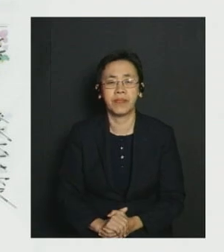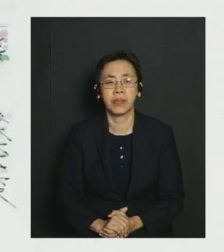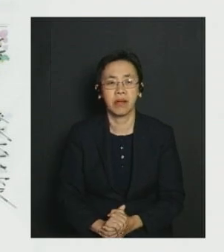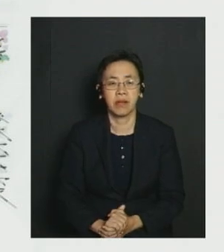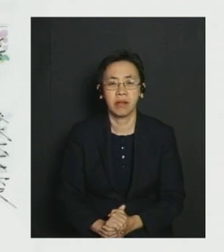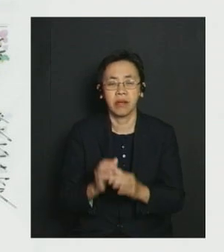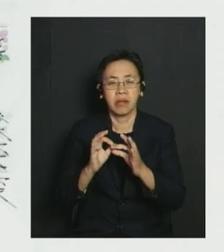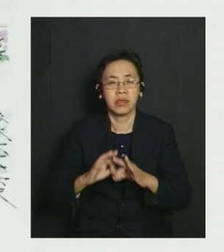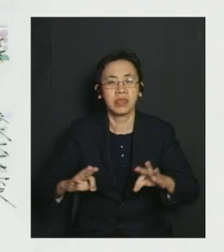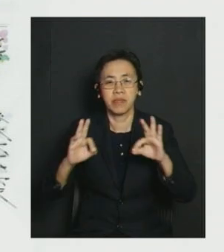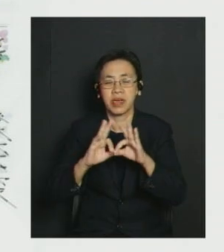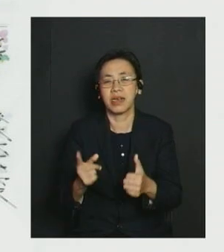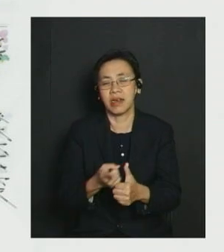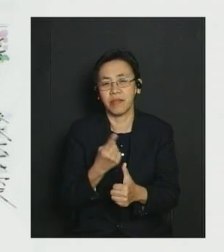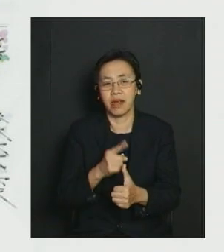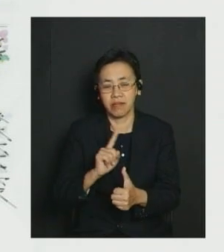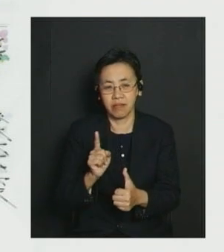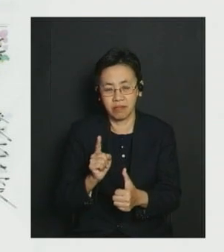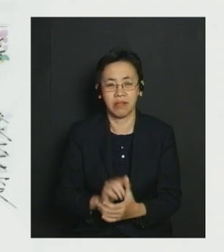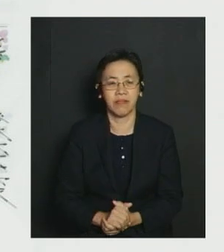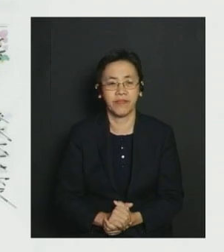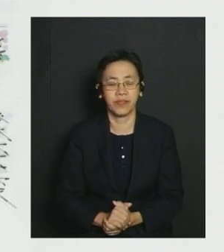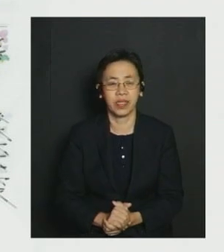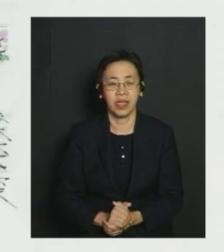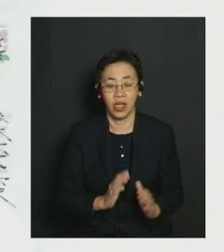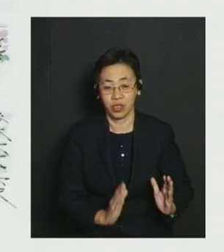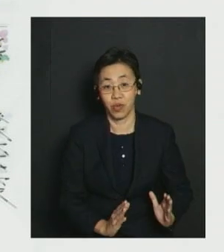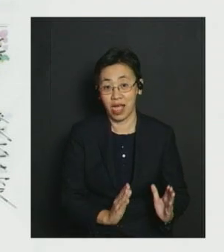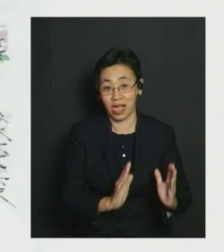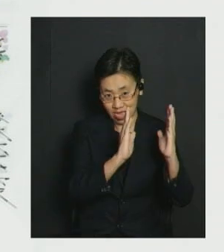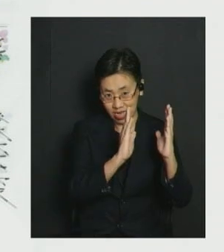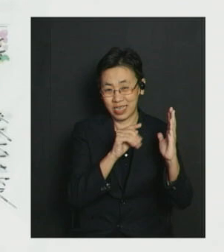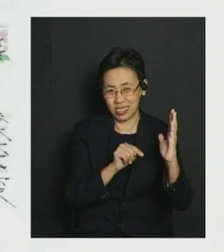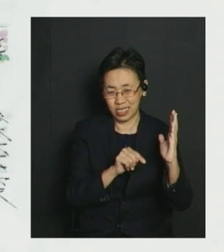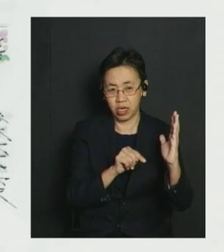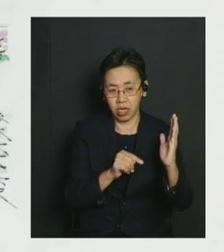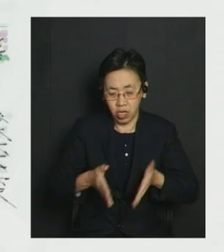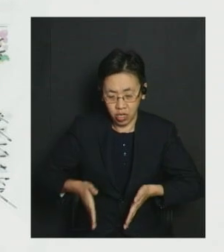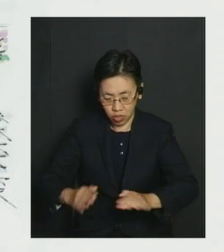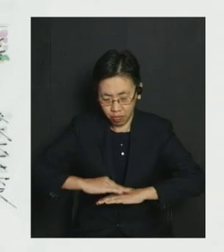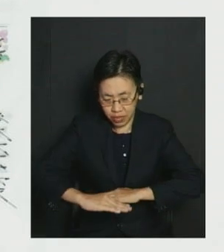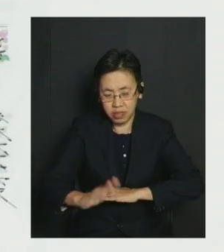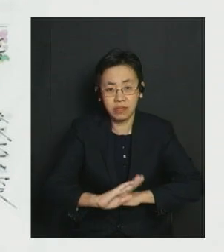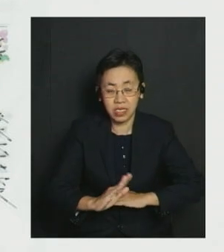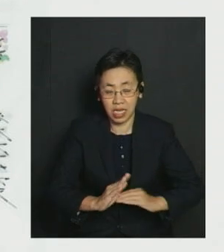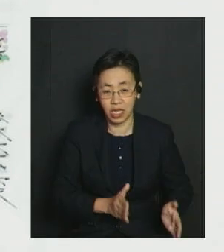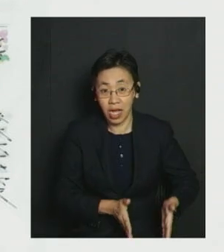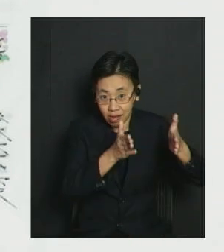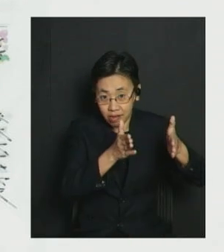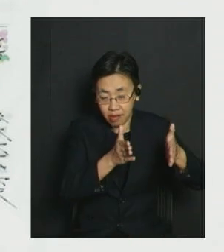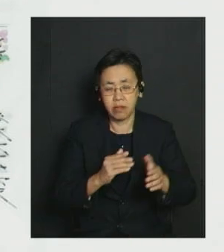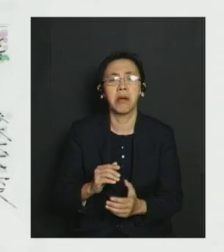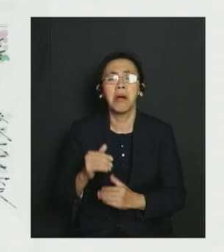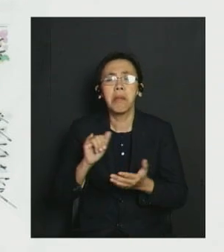ground floors of buildings. And in New York, it turns out that city planning has a lot to say about